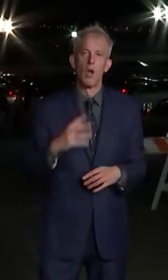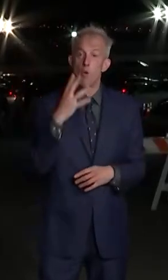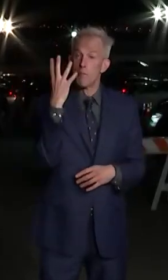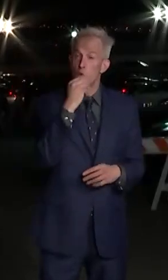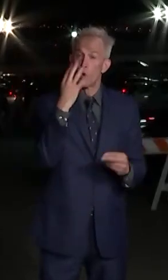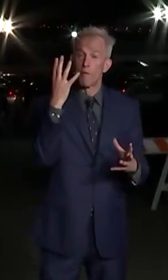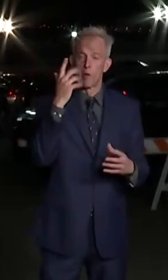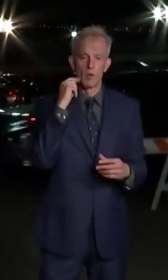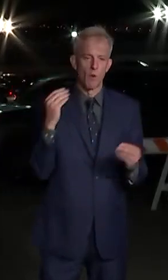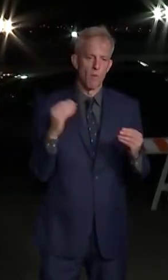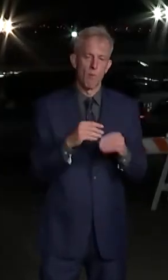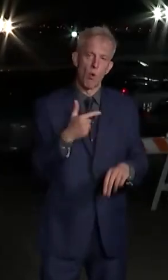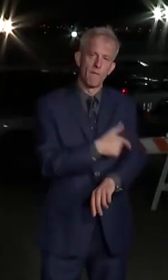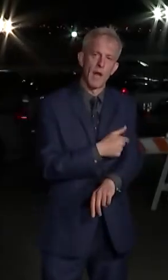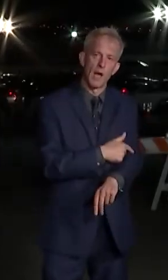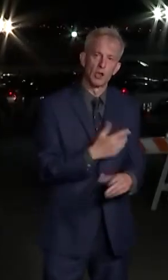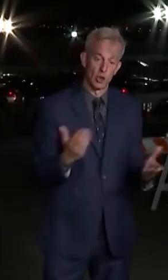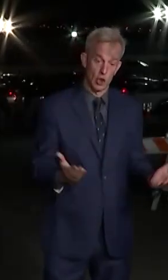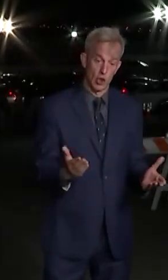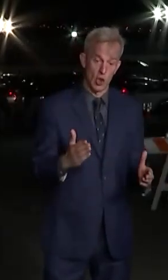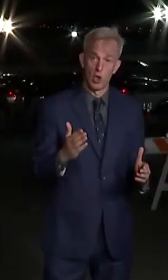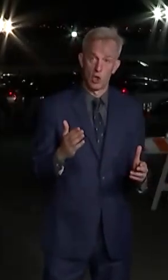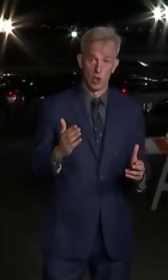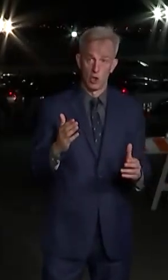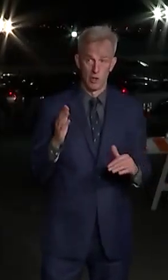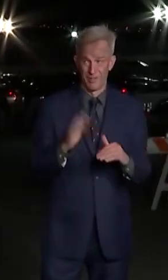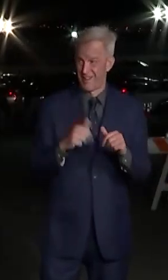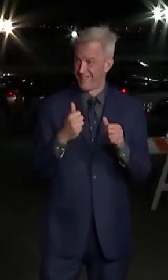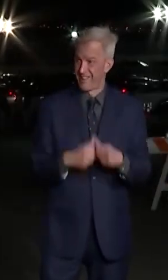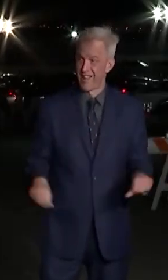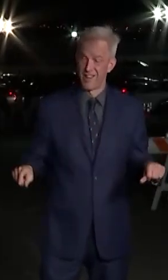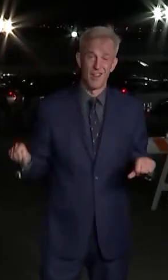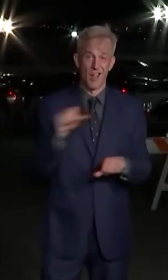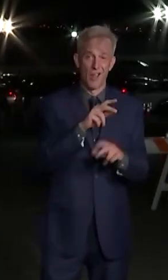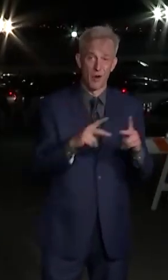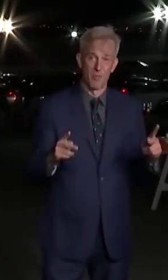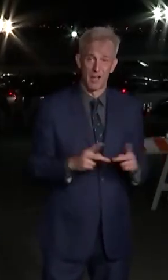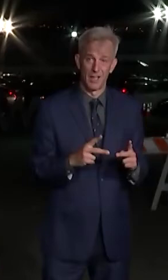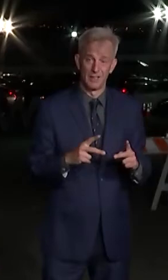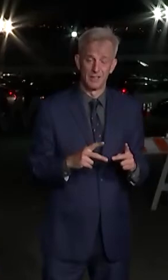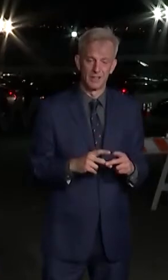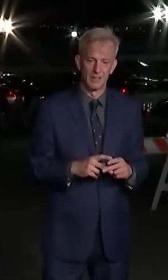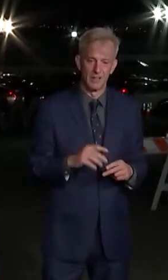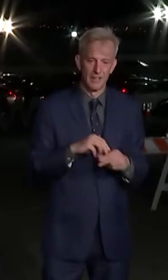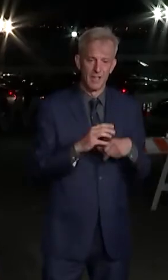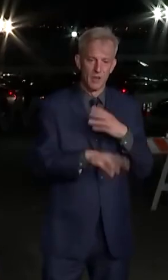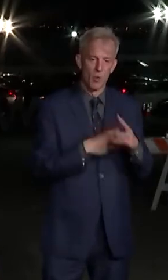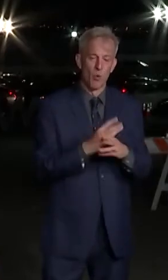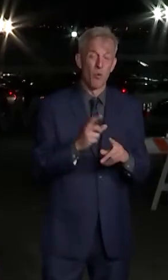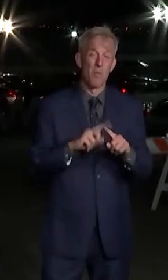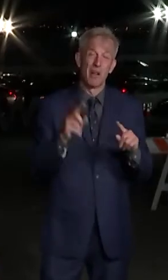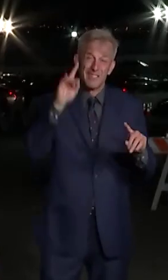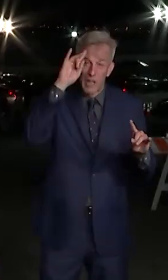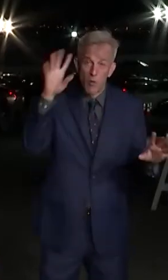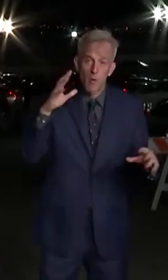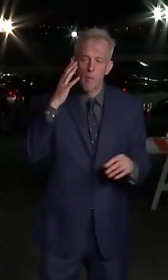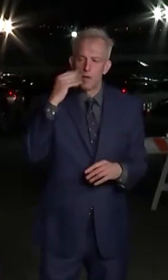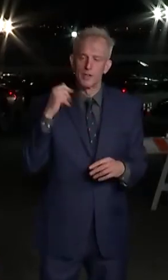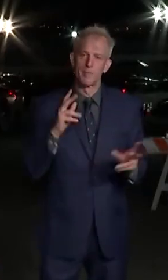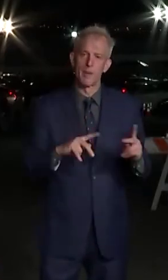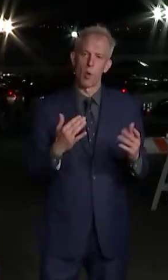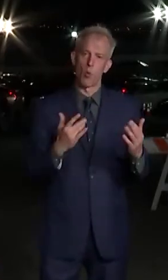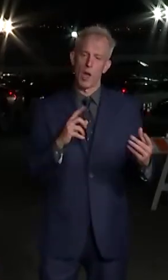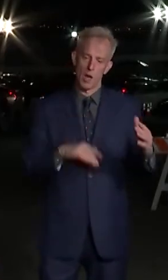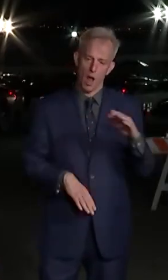vaccinations here than anywhere in the country, if not the world, and a terrible day that some people waited up to 5 hours for that.